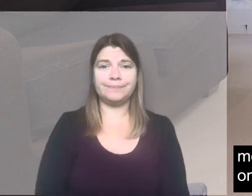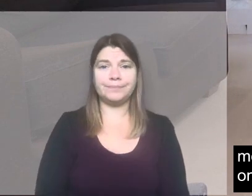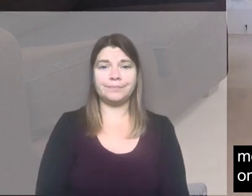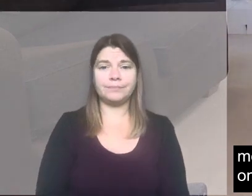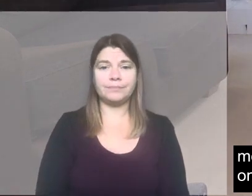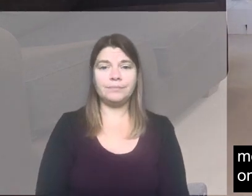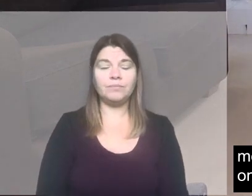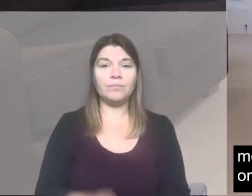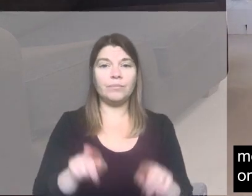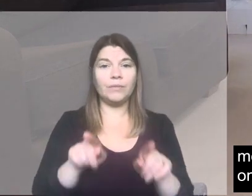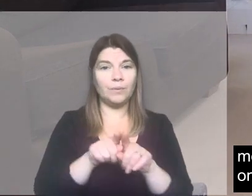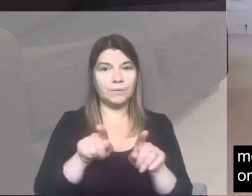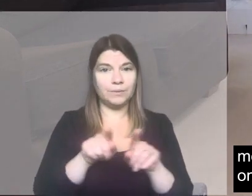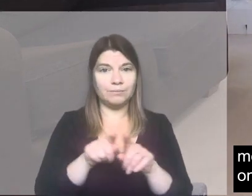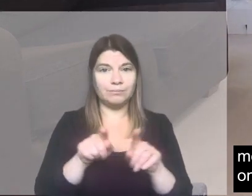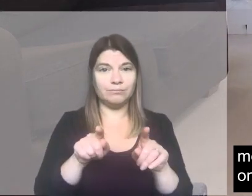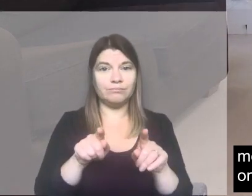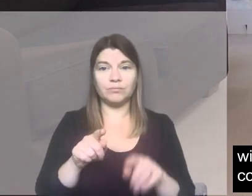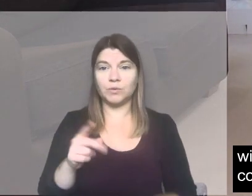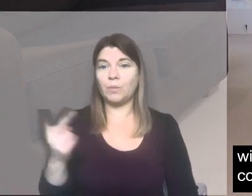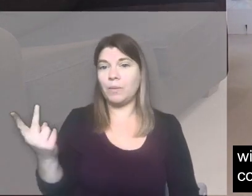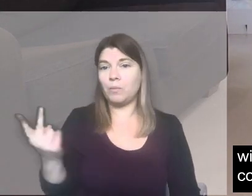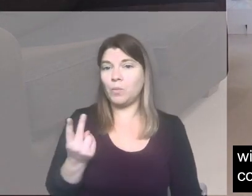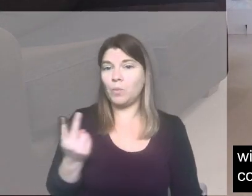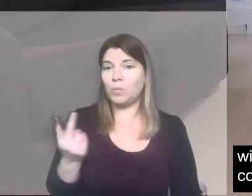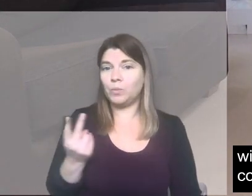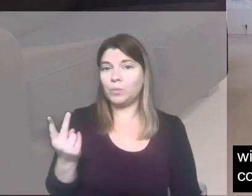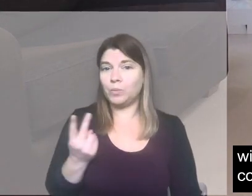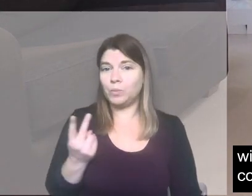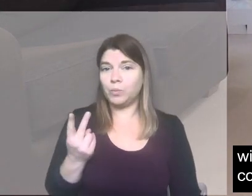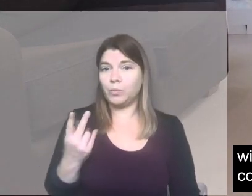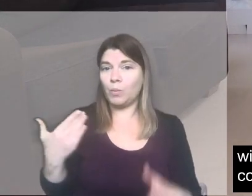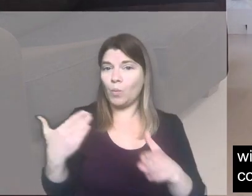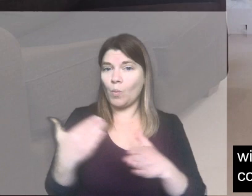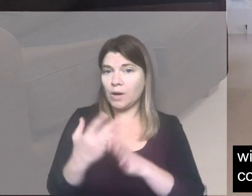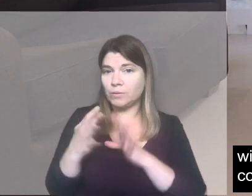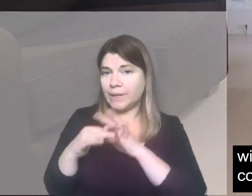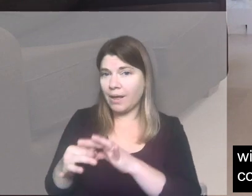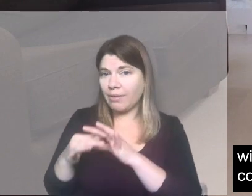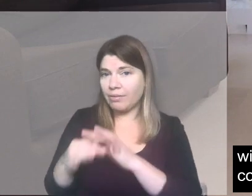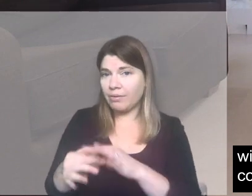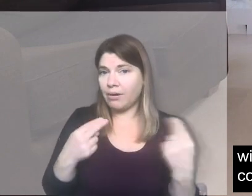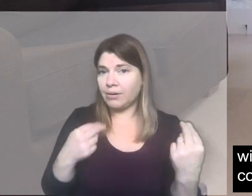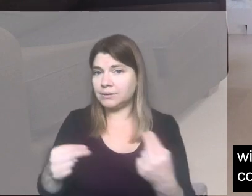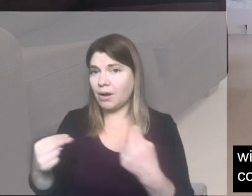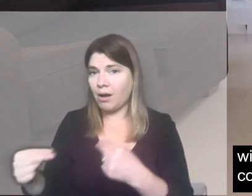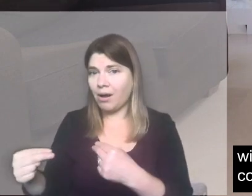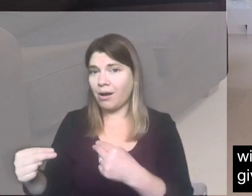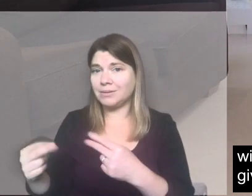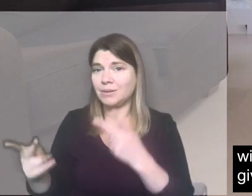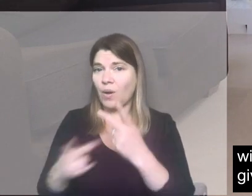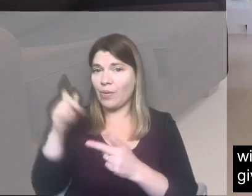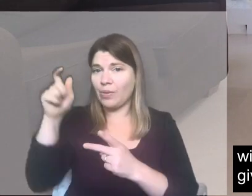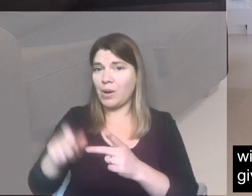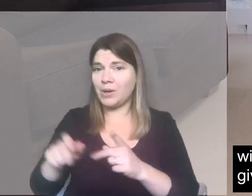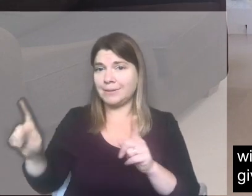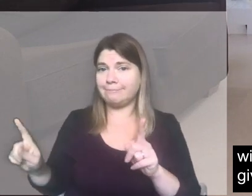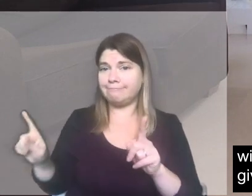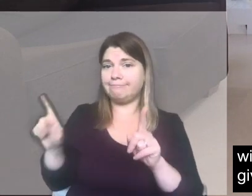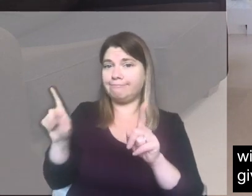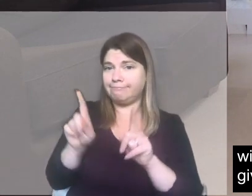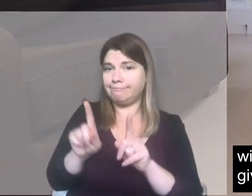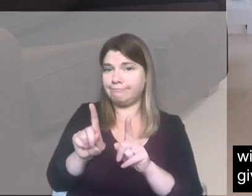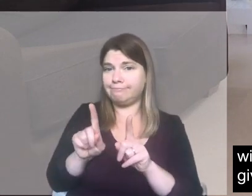that when we are dancing with each other, it is a dialogue, it is a conversation. So when you're in contact with another